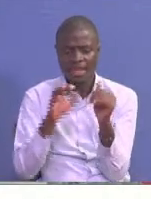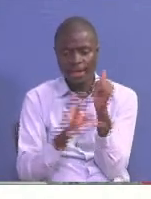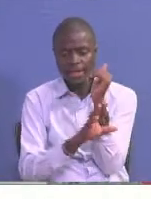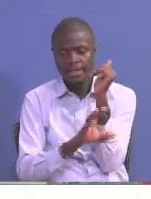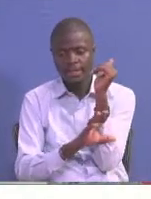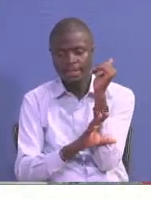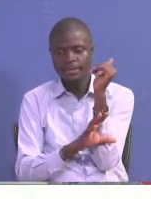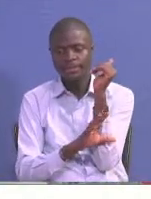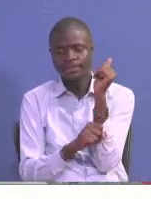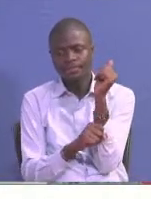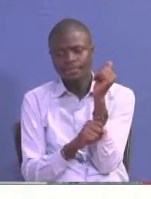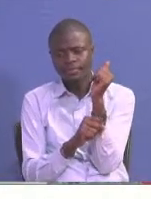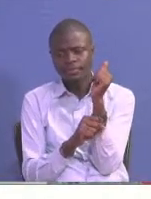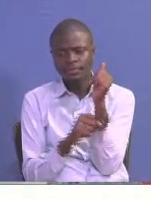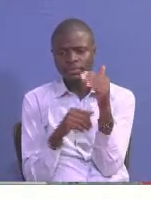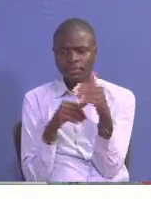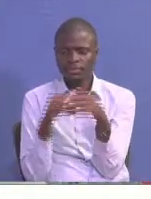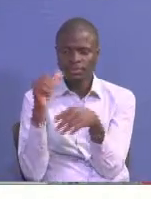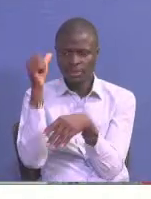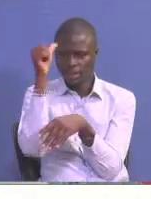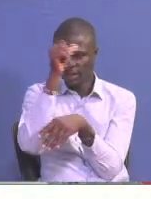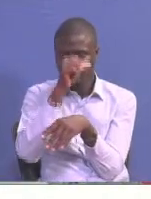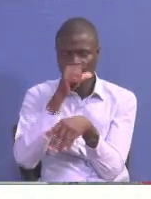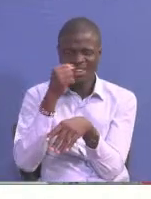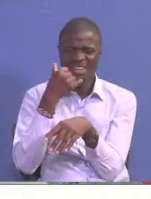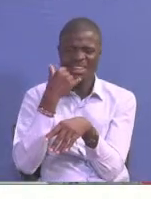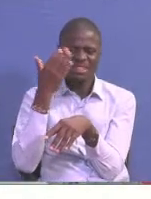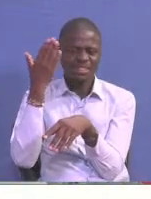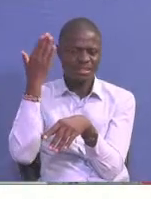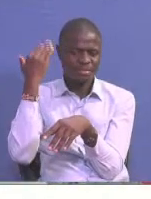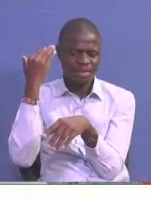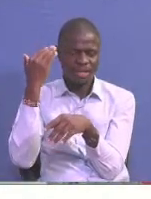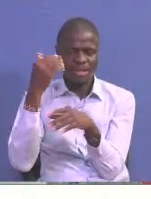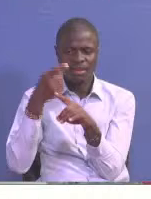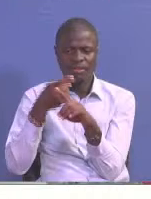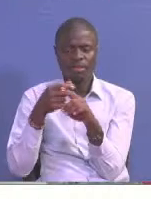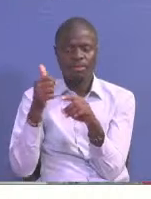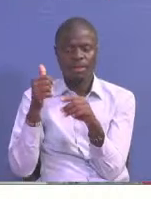countries. Africa is lagging behind from other continents